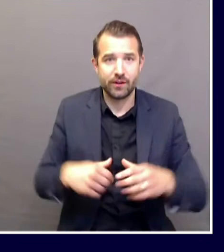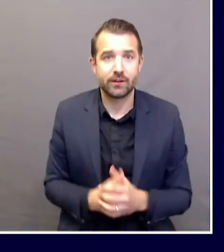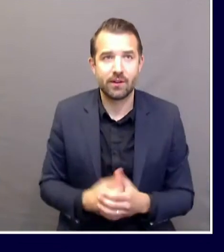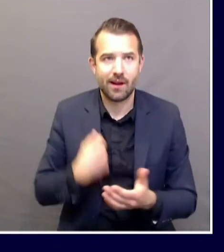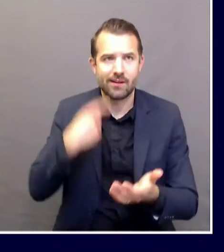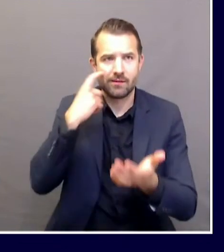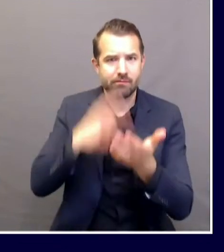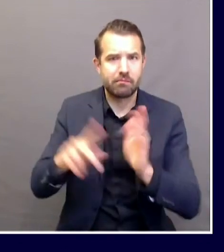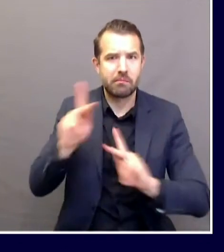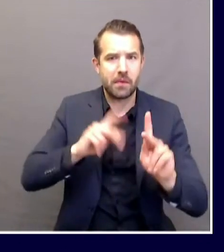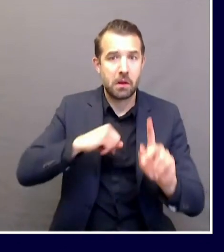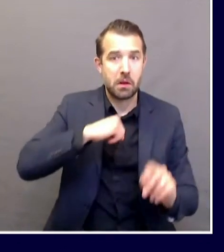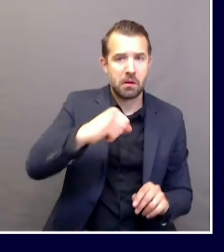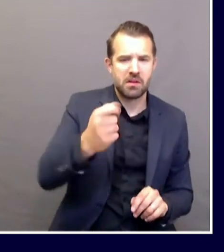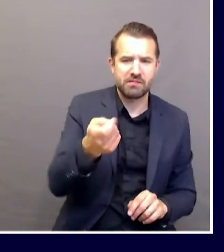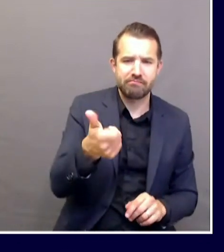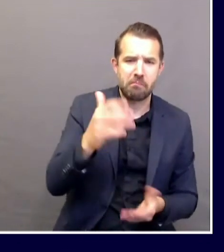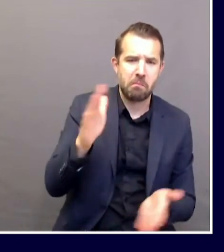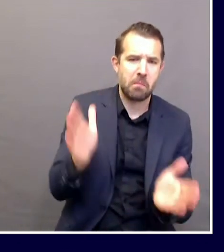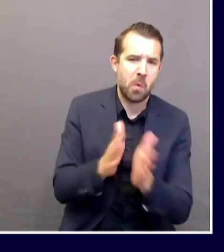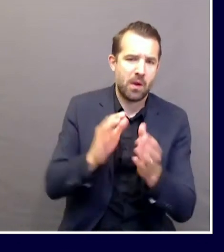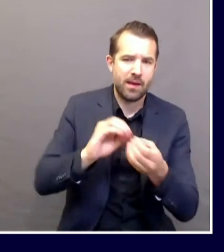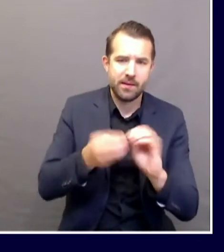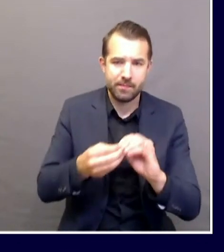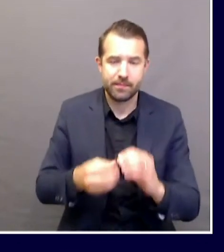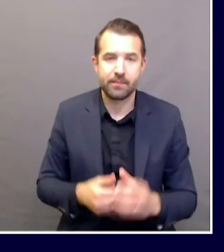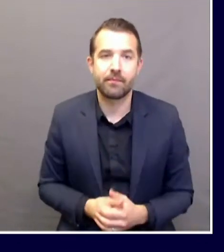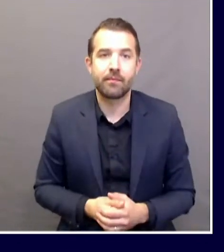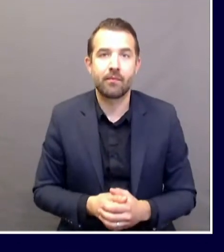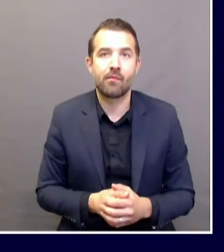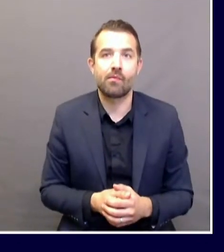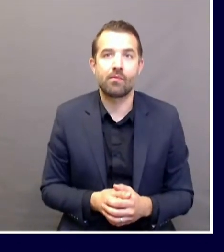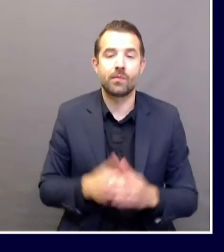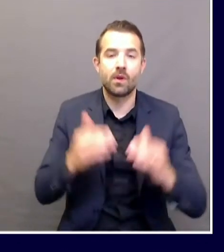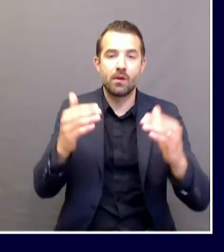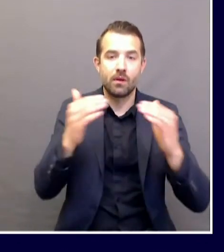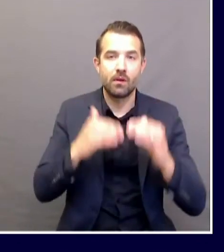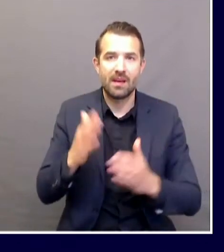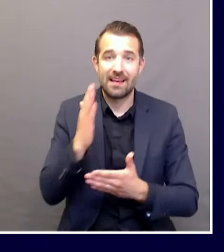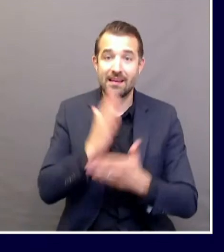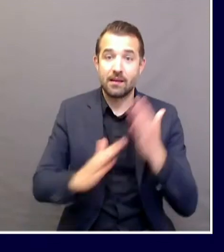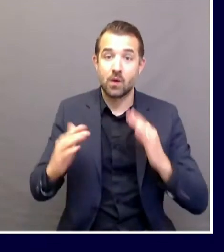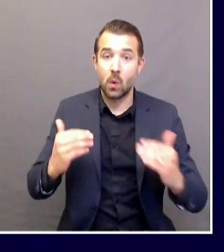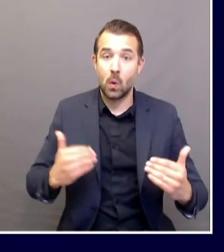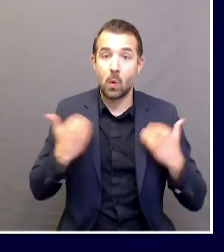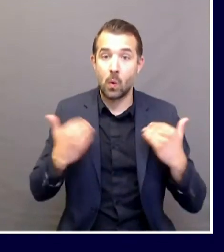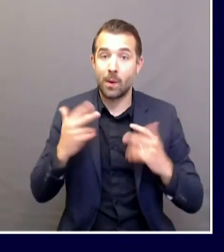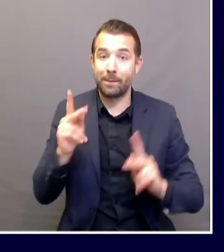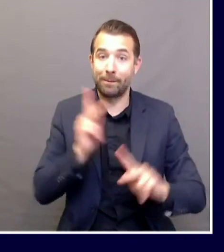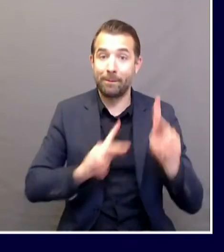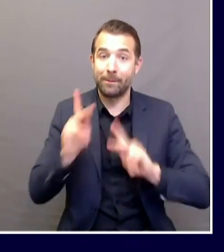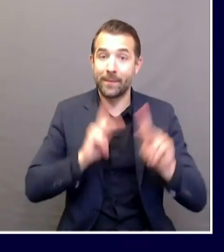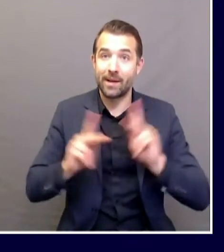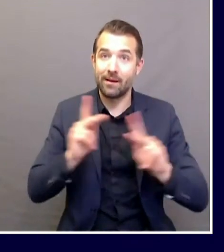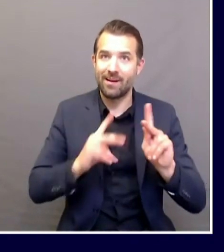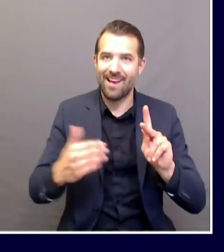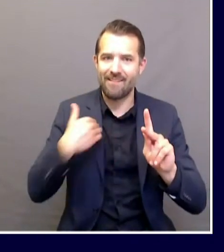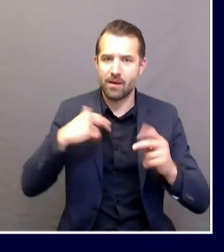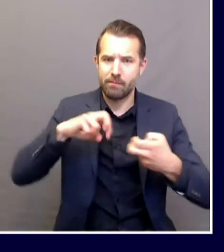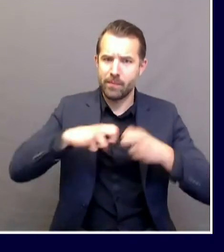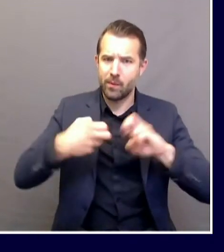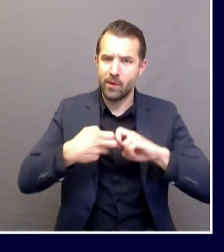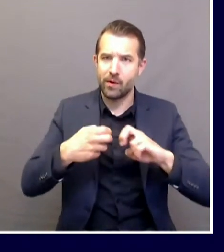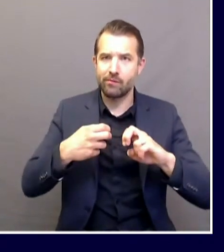heard of some cases of younger people who had issues with the Johnson & Johnson going to